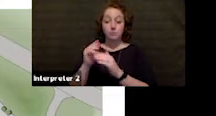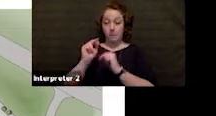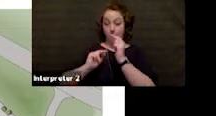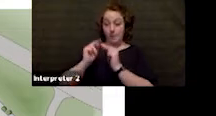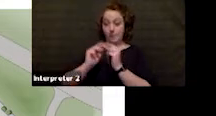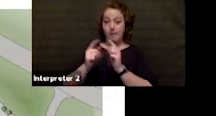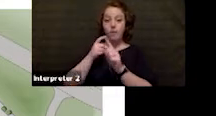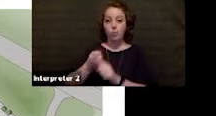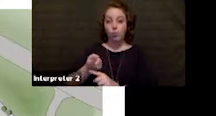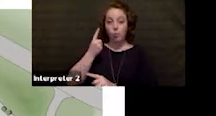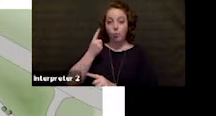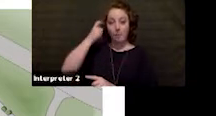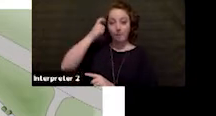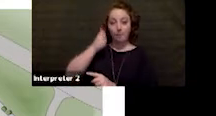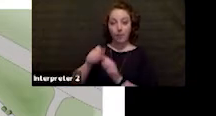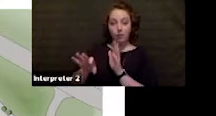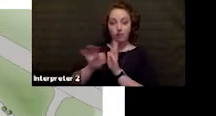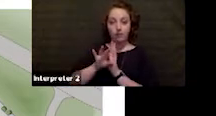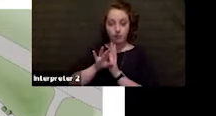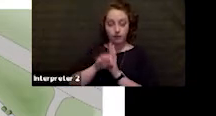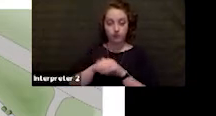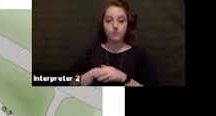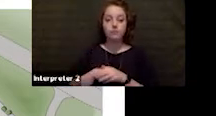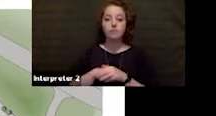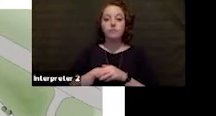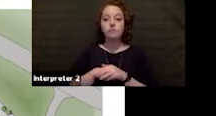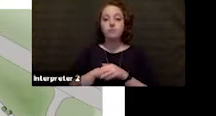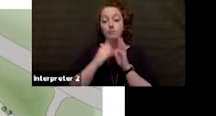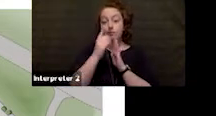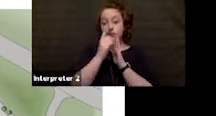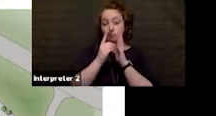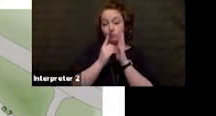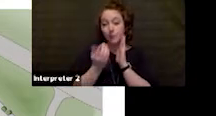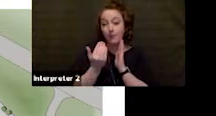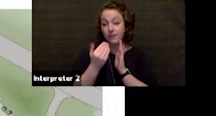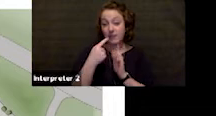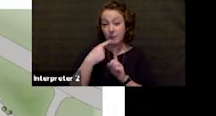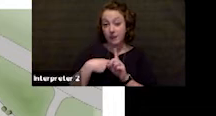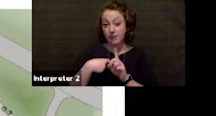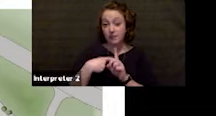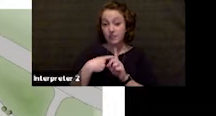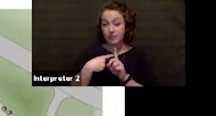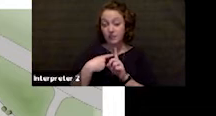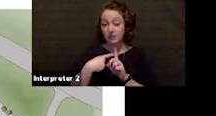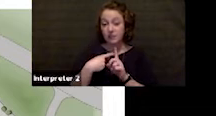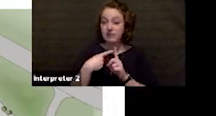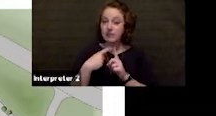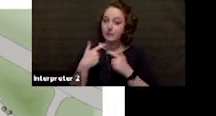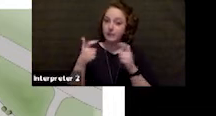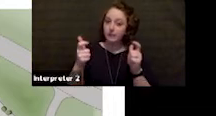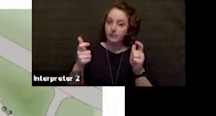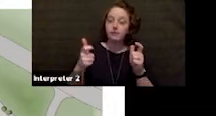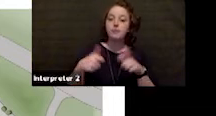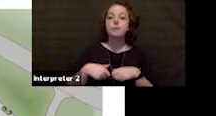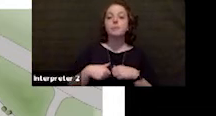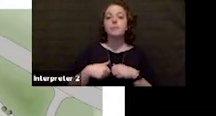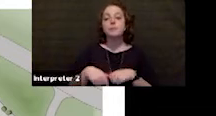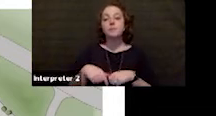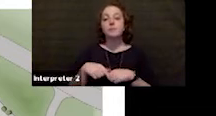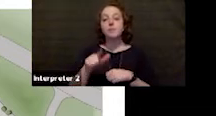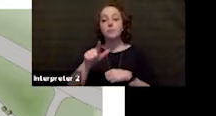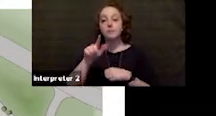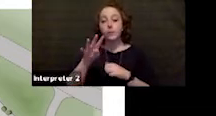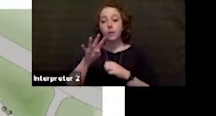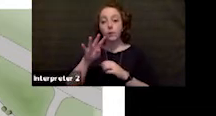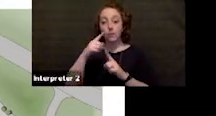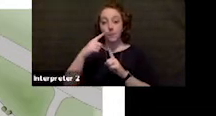And the design took 15 months. It's a very large facility, and construction took 24 months. So you can go to the